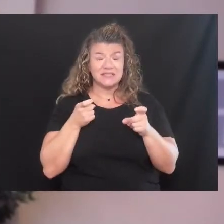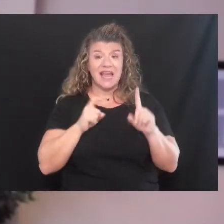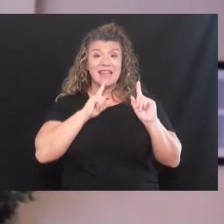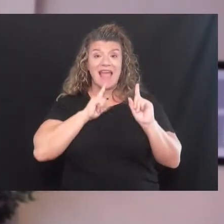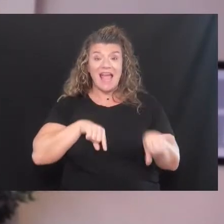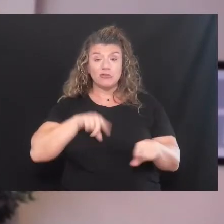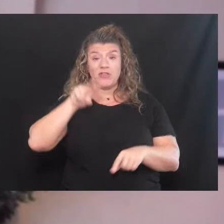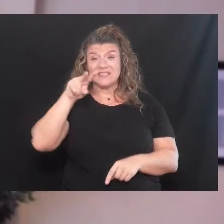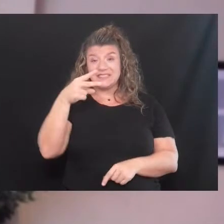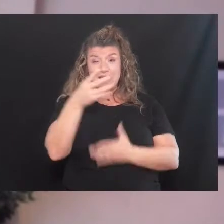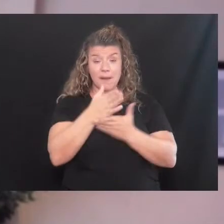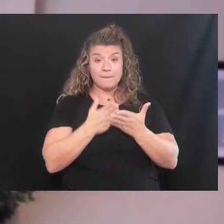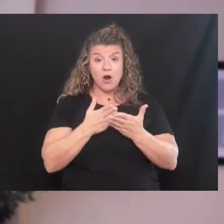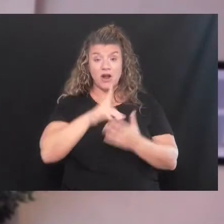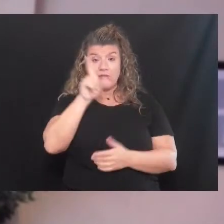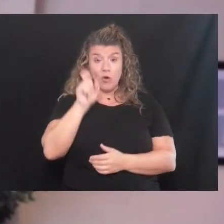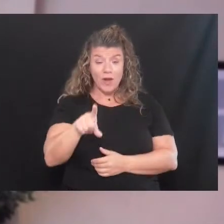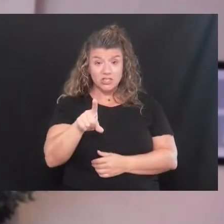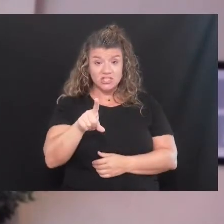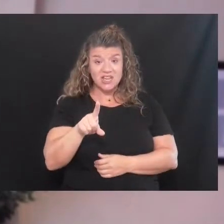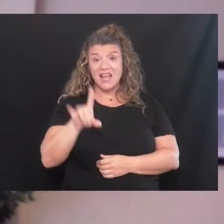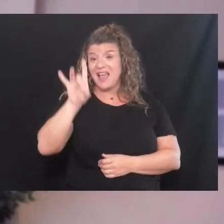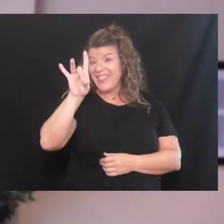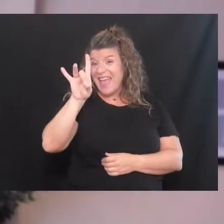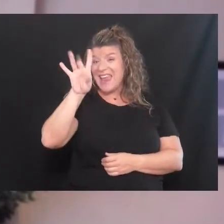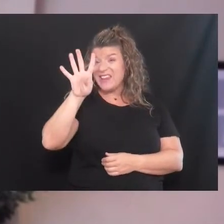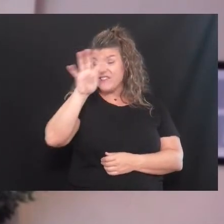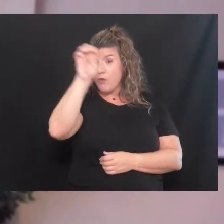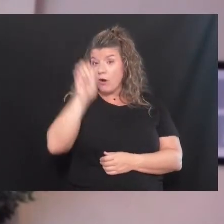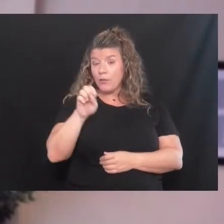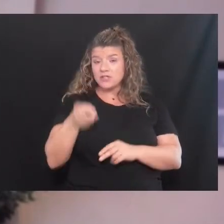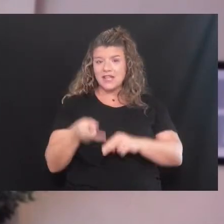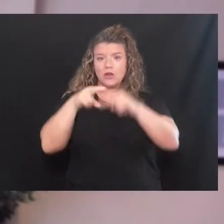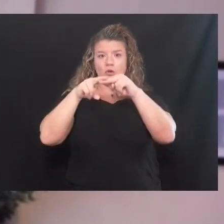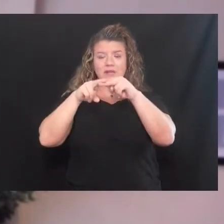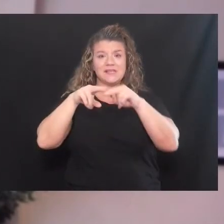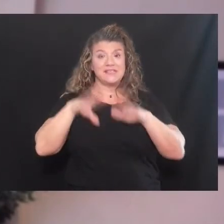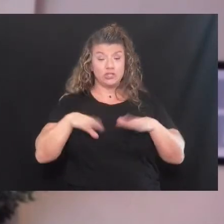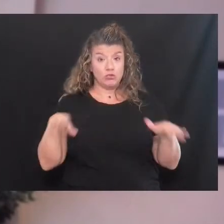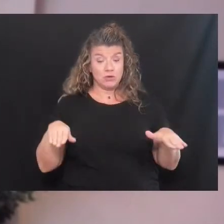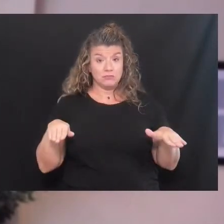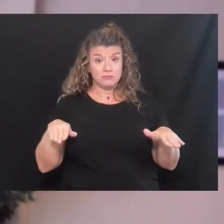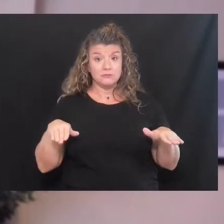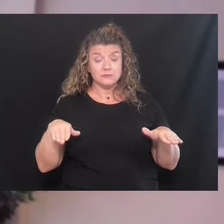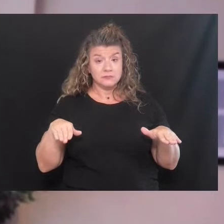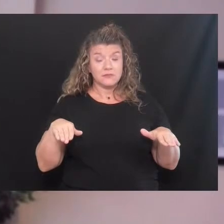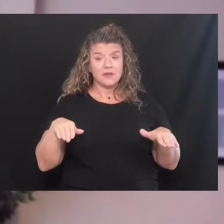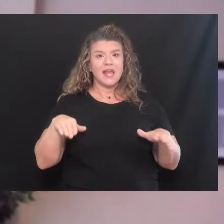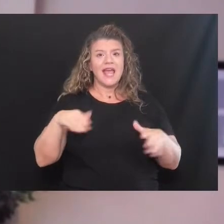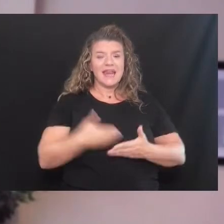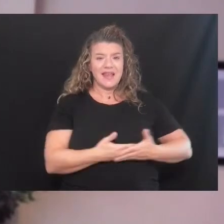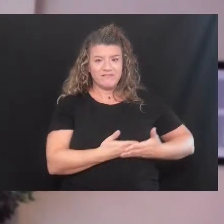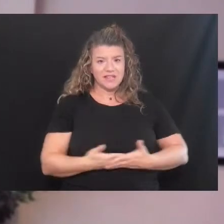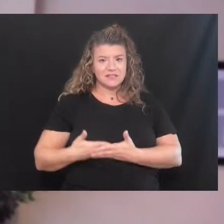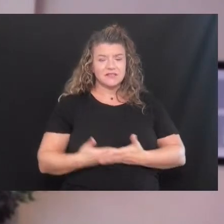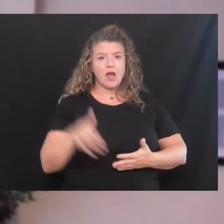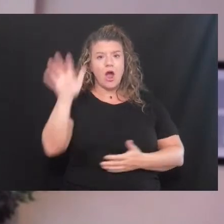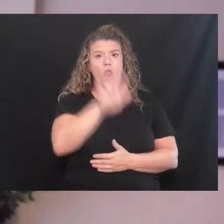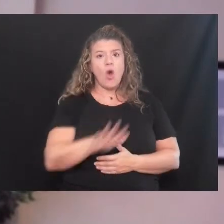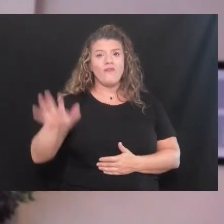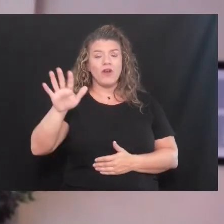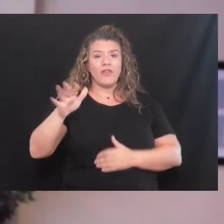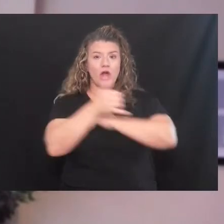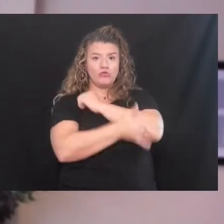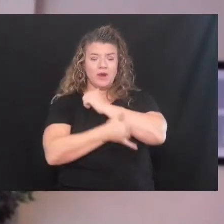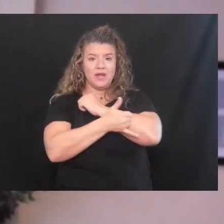second part of your question, the 84% increases in children and infants across the country. And